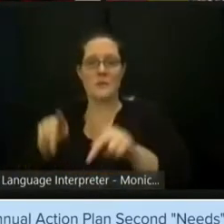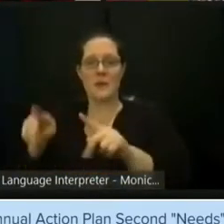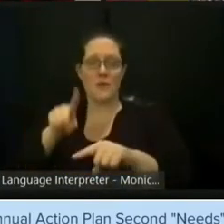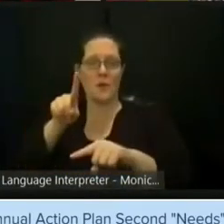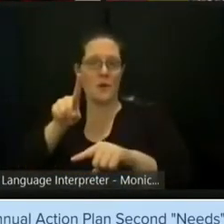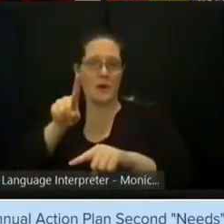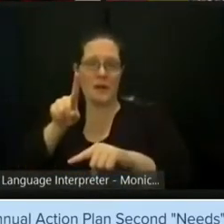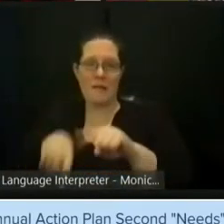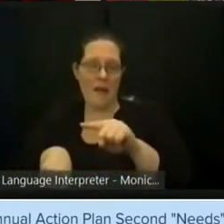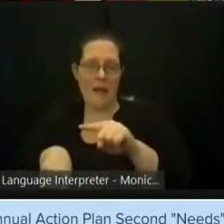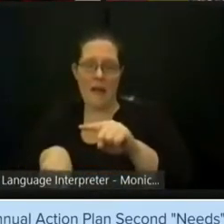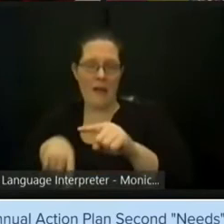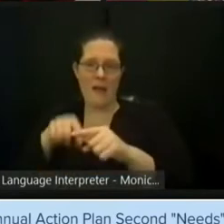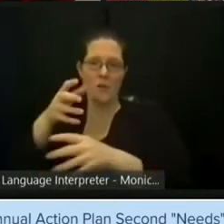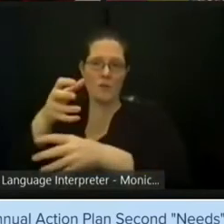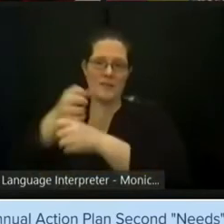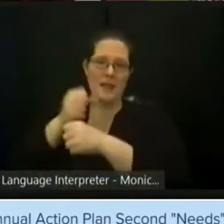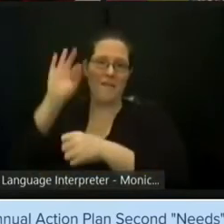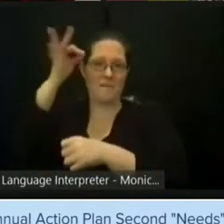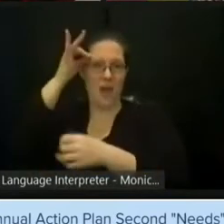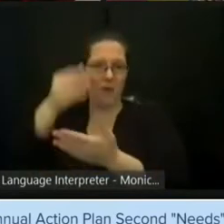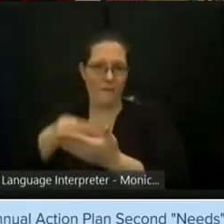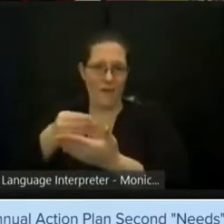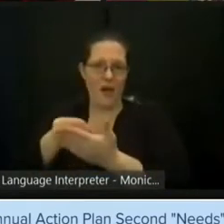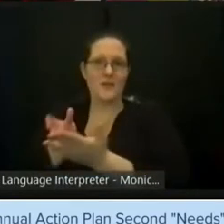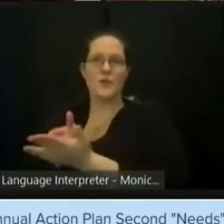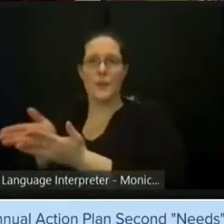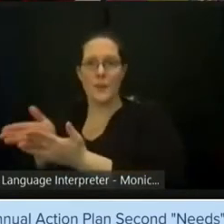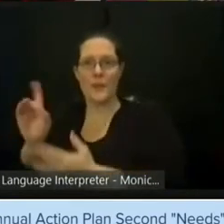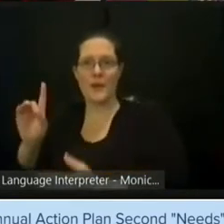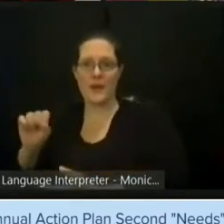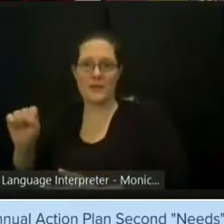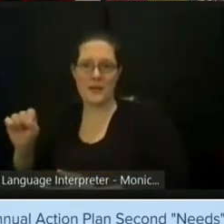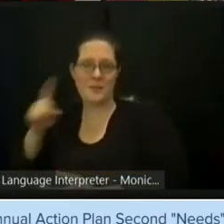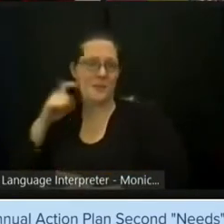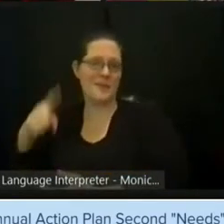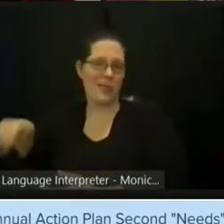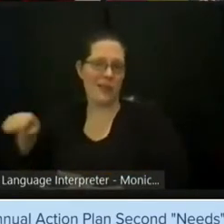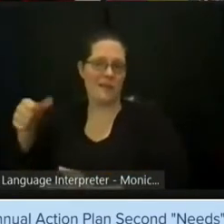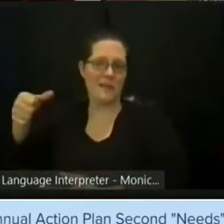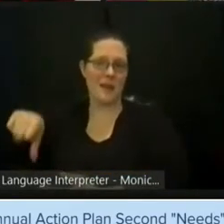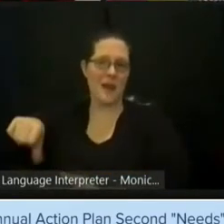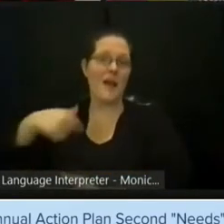cannot get the federal funds through DSS. And I think that there is